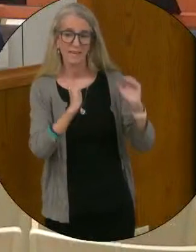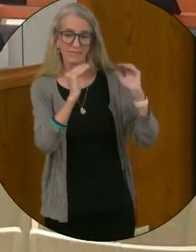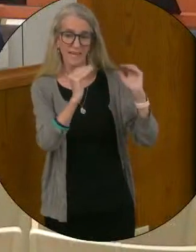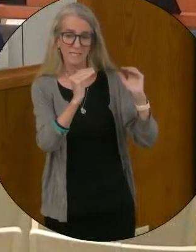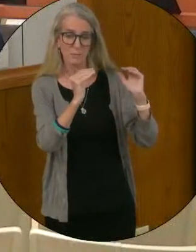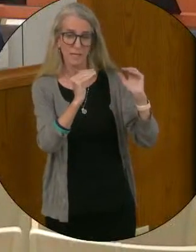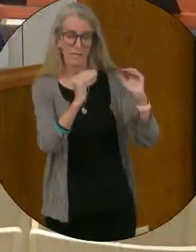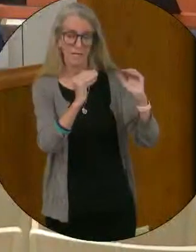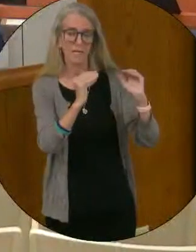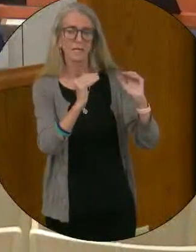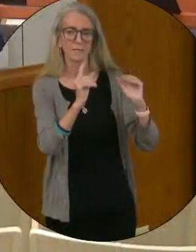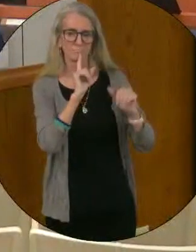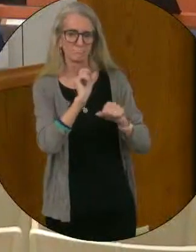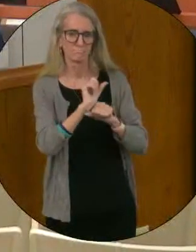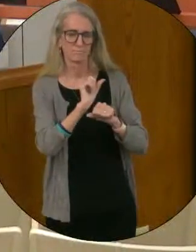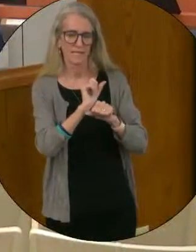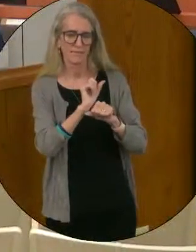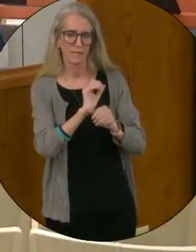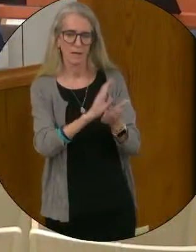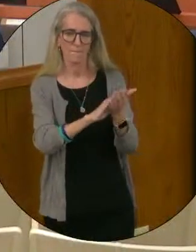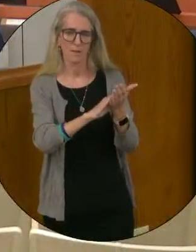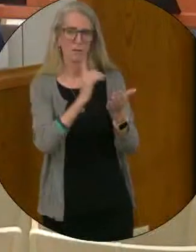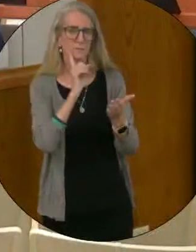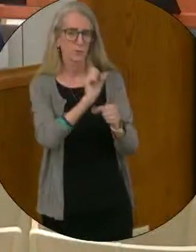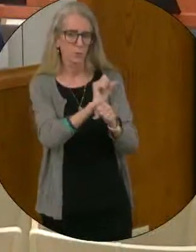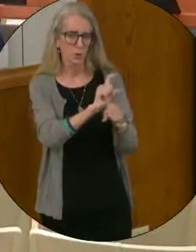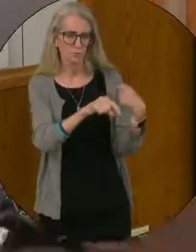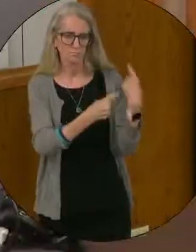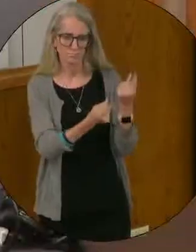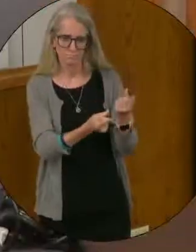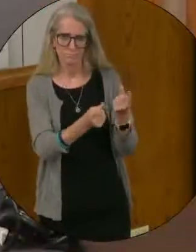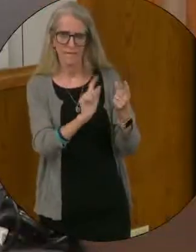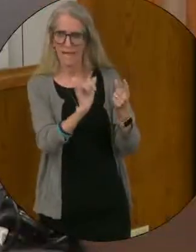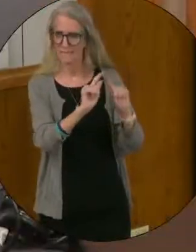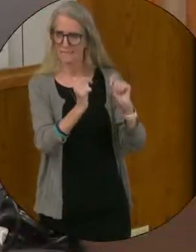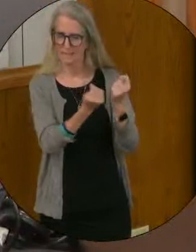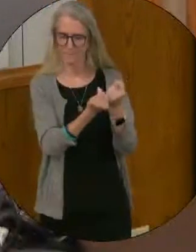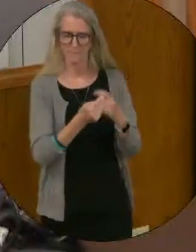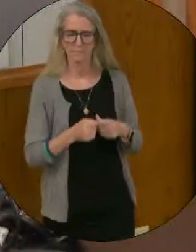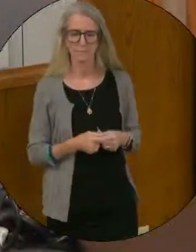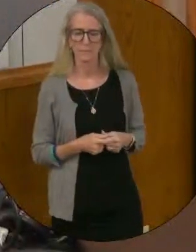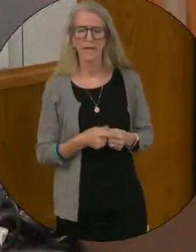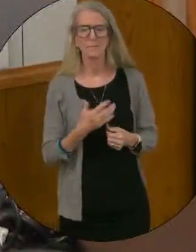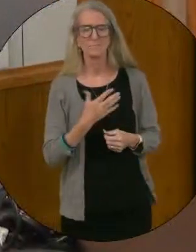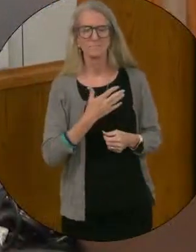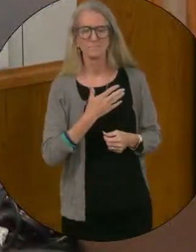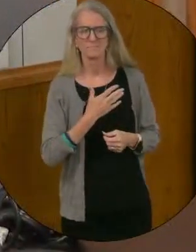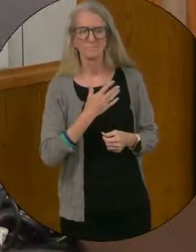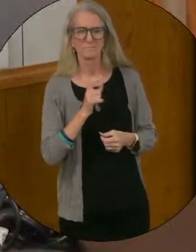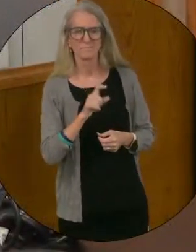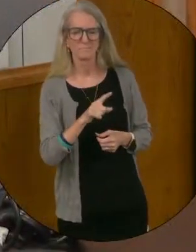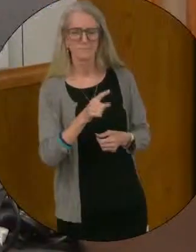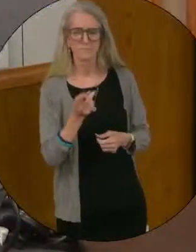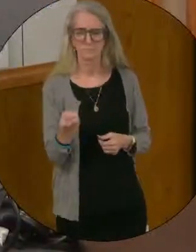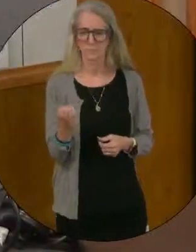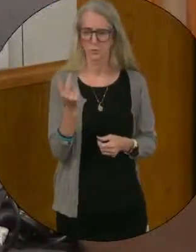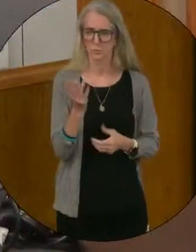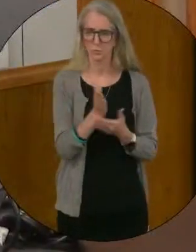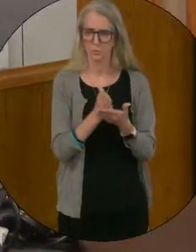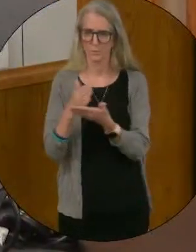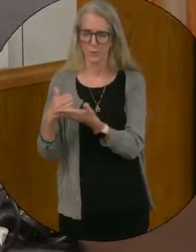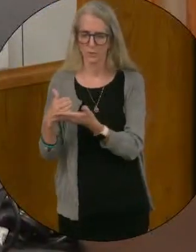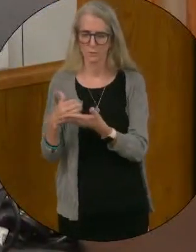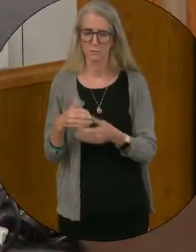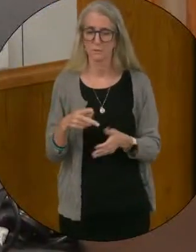is definitely applause for the work that you guys have done as a team. My question is twofold. On the